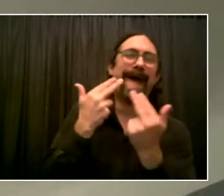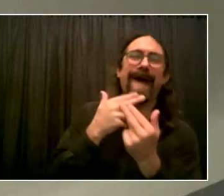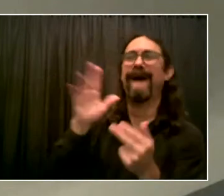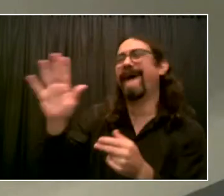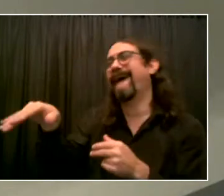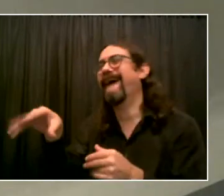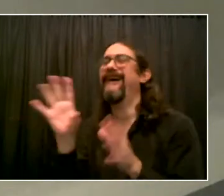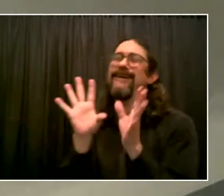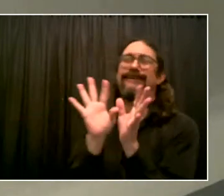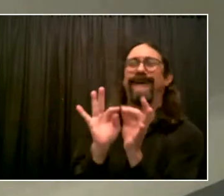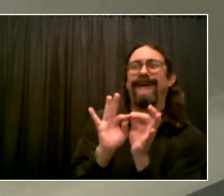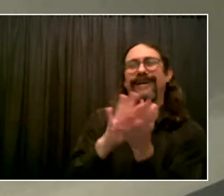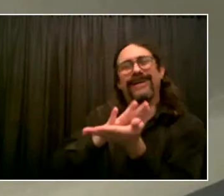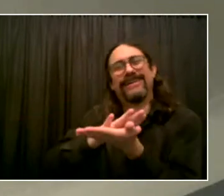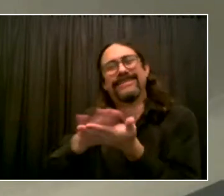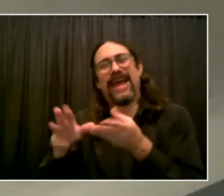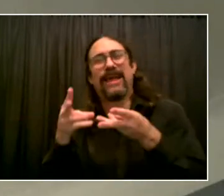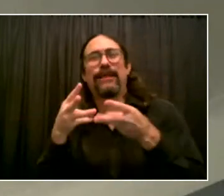it.